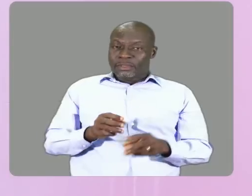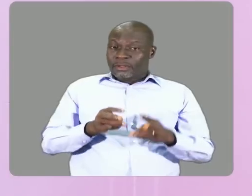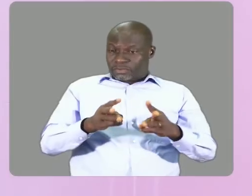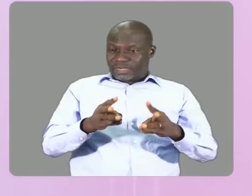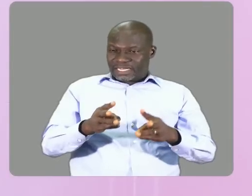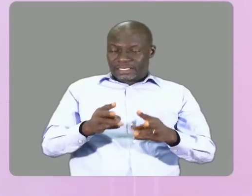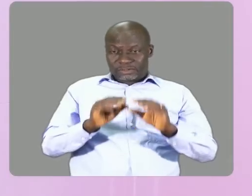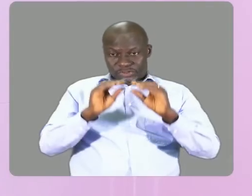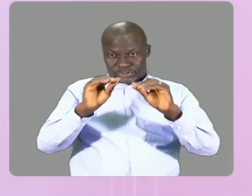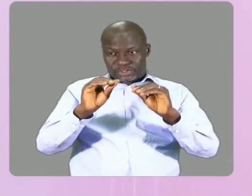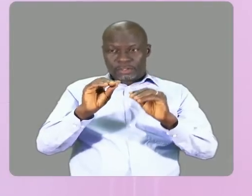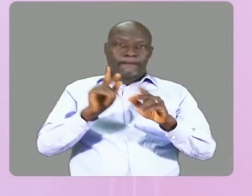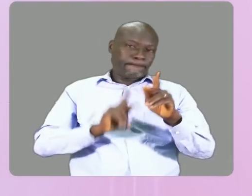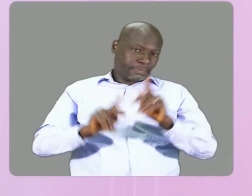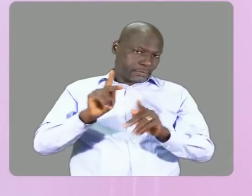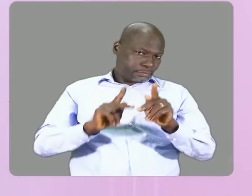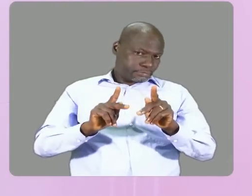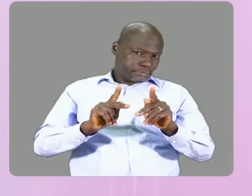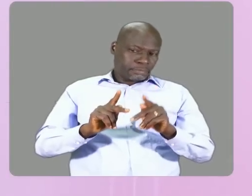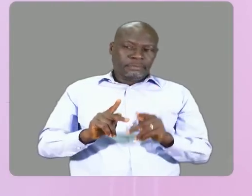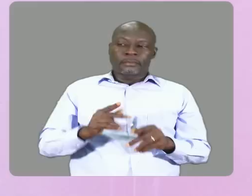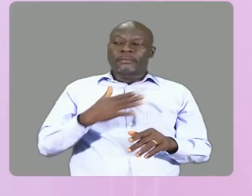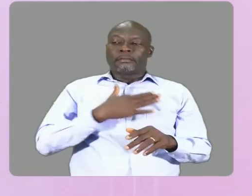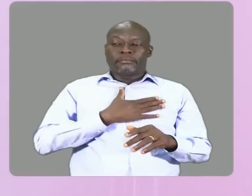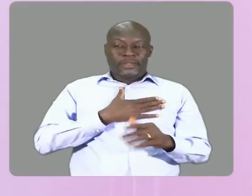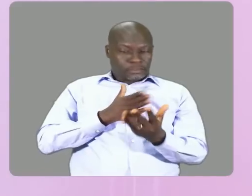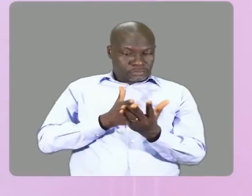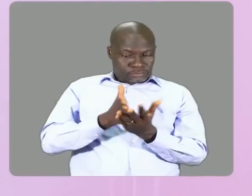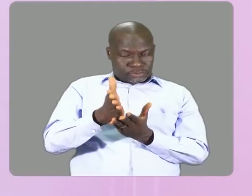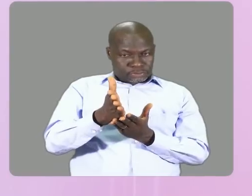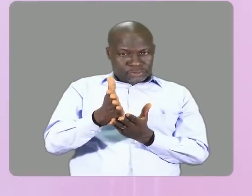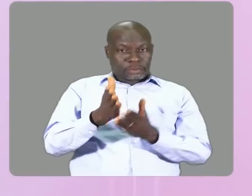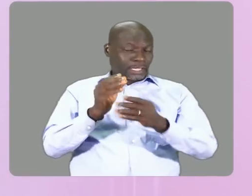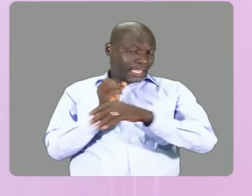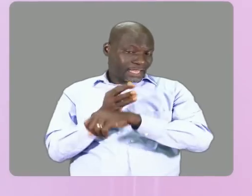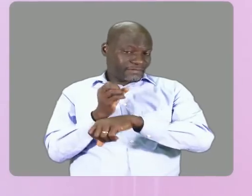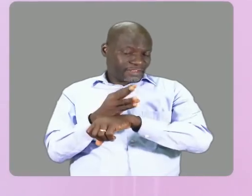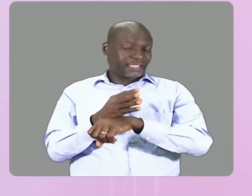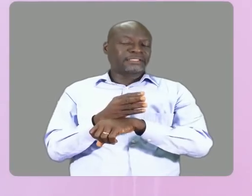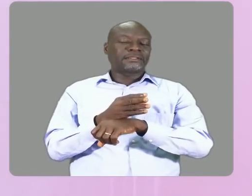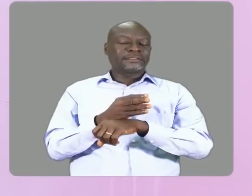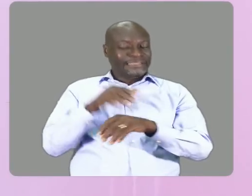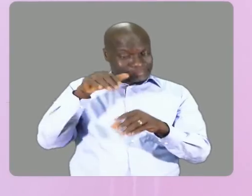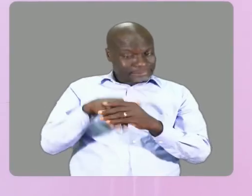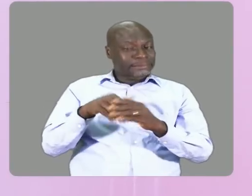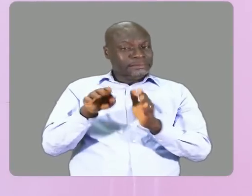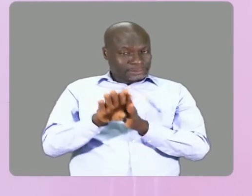omo echre enipa na me nam tro konkon so etufo edne aka chira wo se